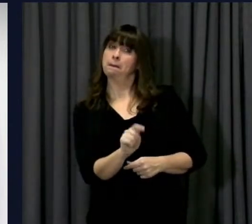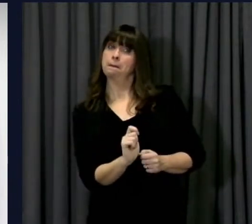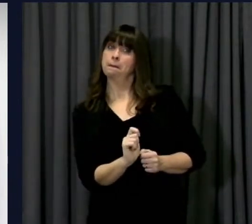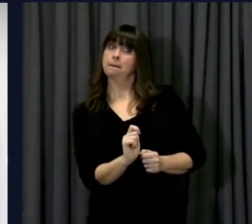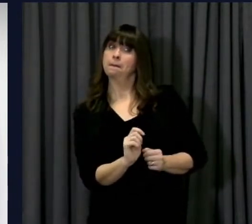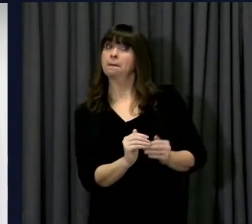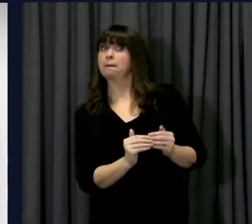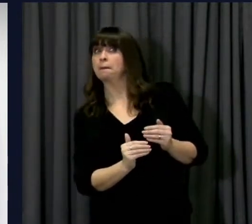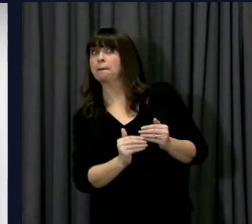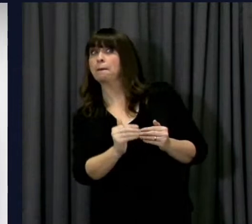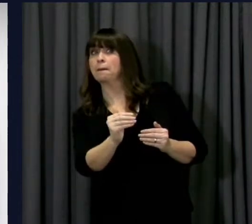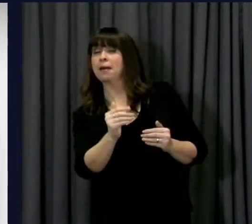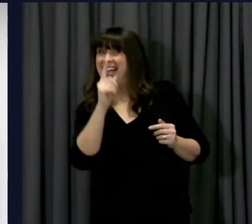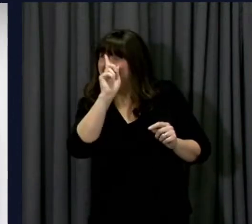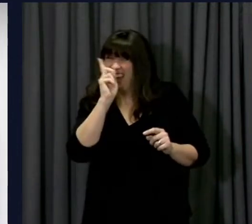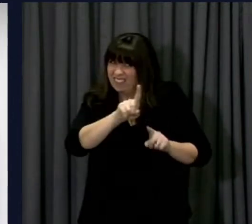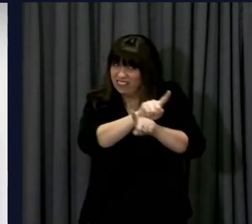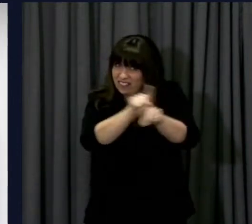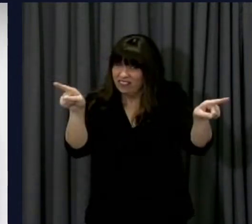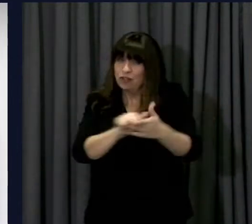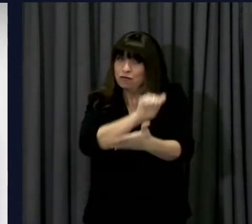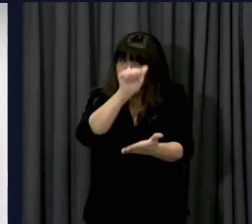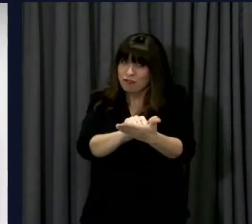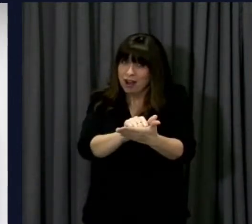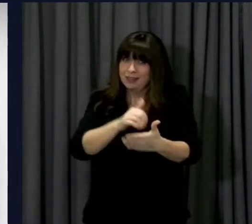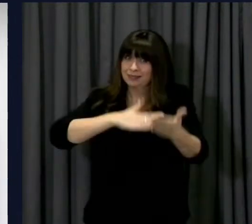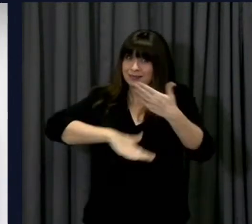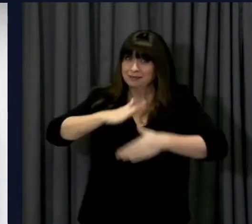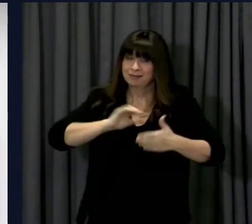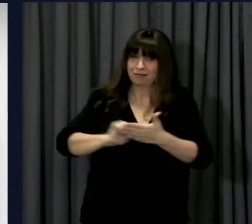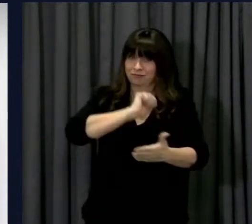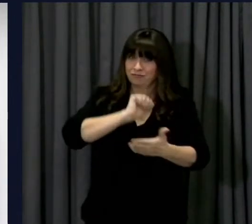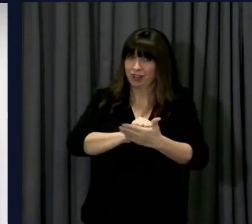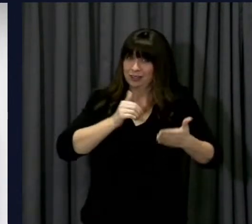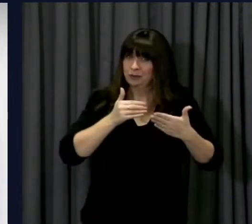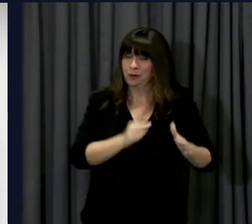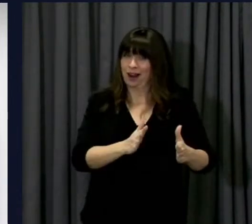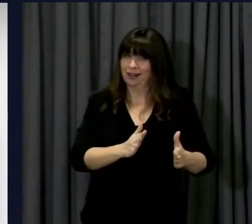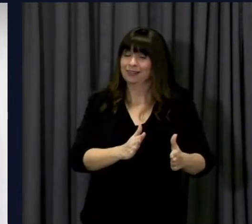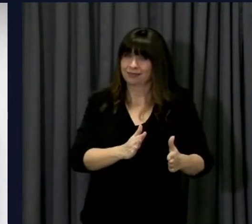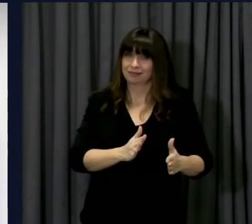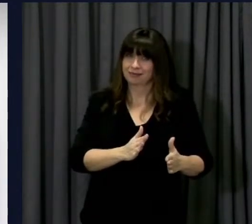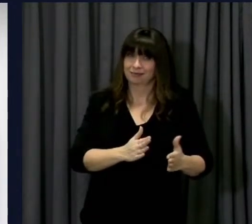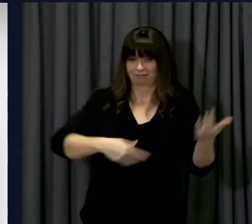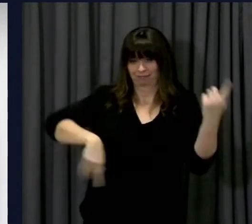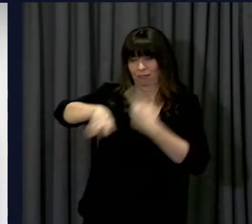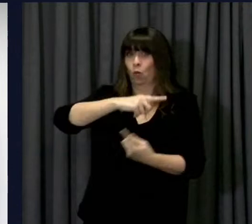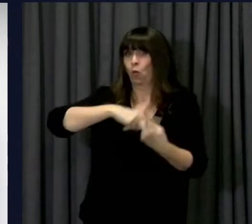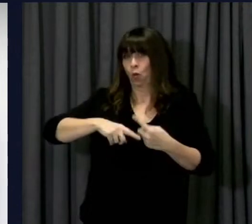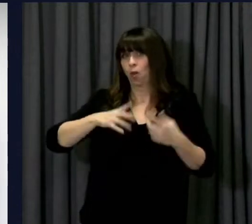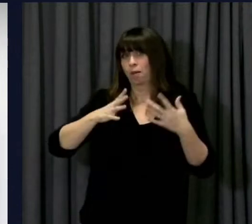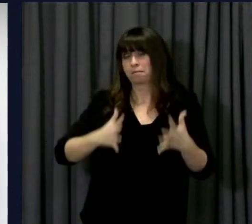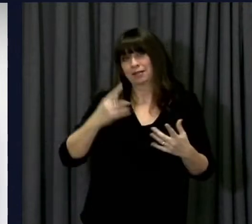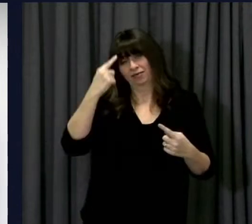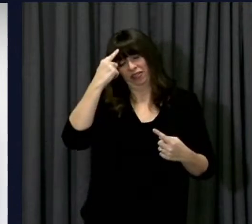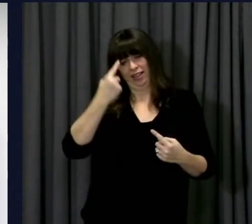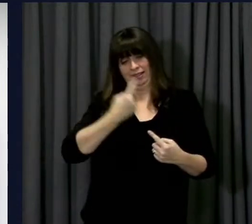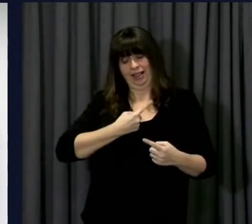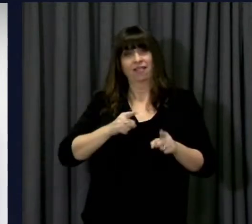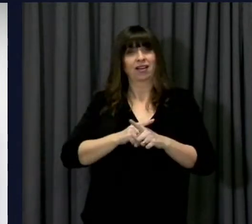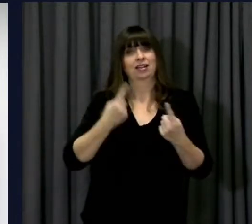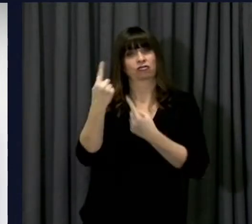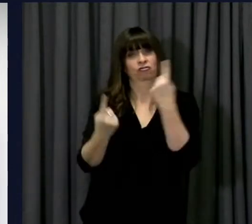the future. If we all keep on doing the right thing, we'll be doing the best thing for ourselves, but also for all of us in this country and